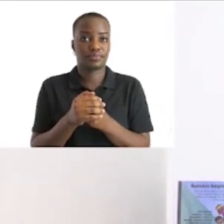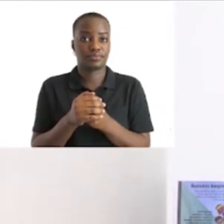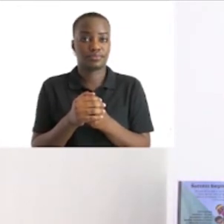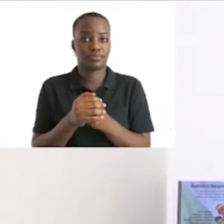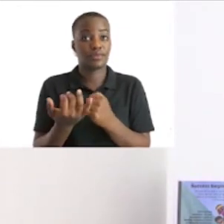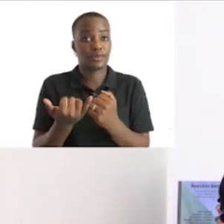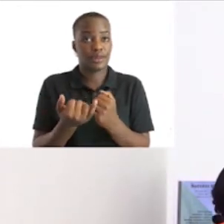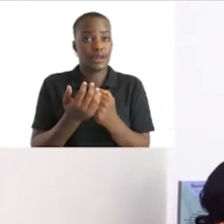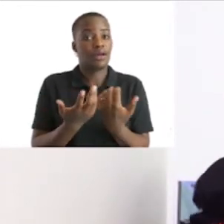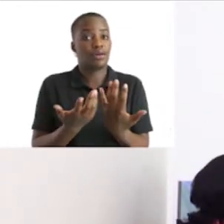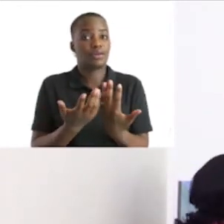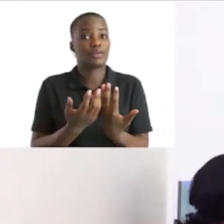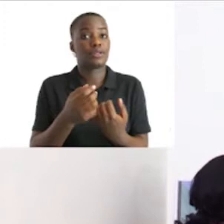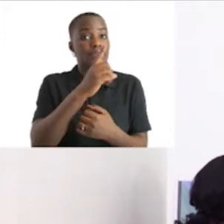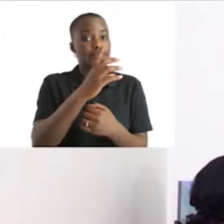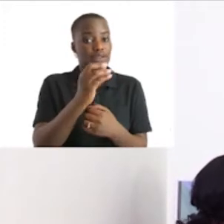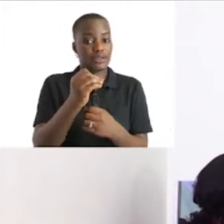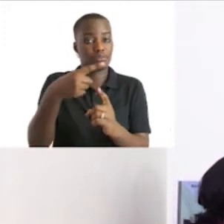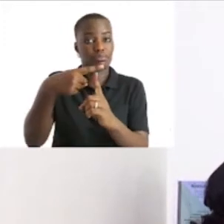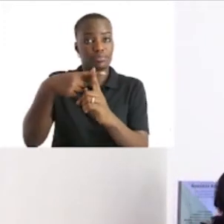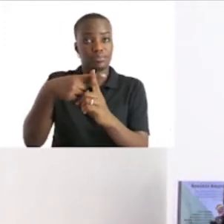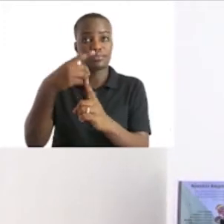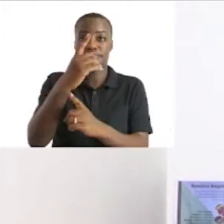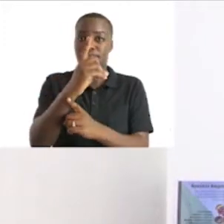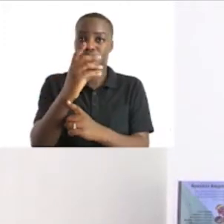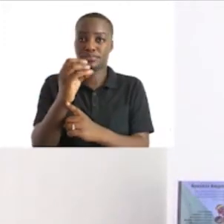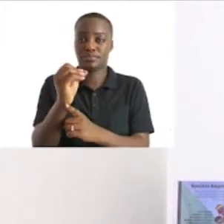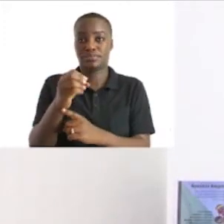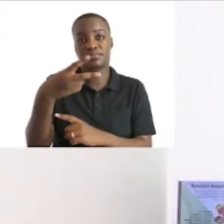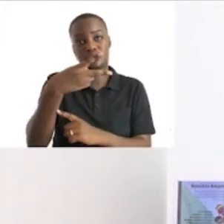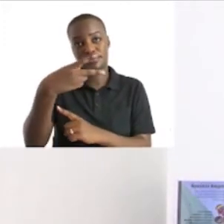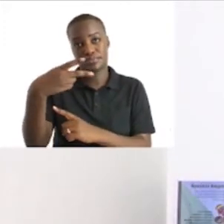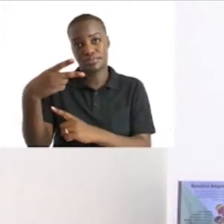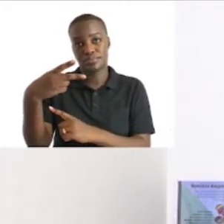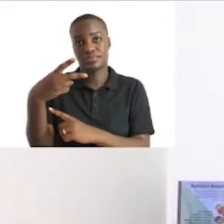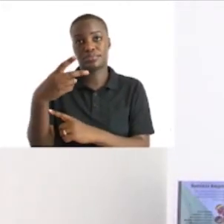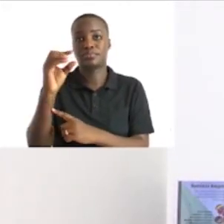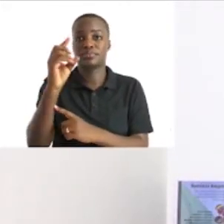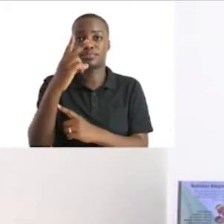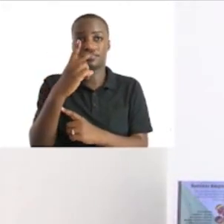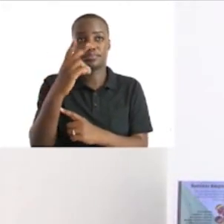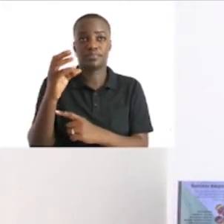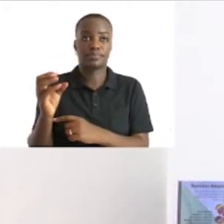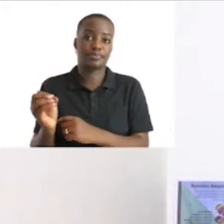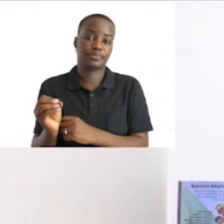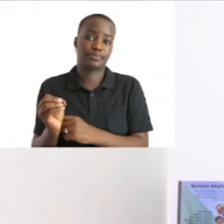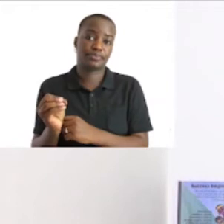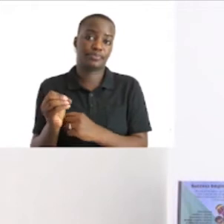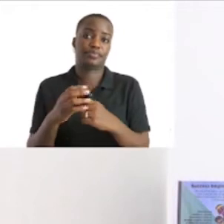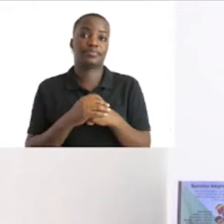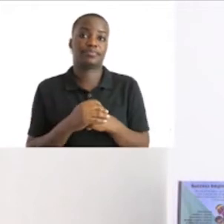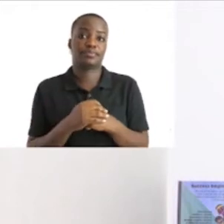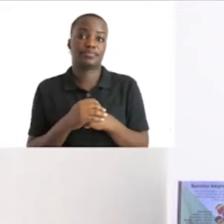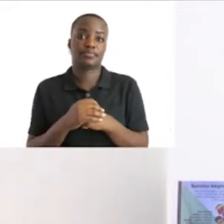And now our sum will read 10 plus 10 equals